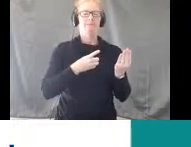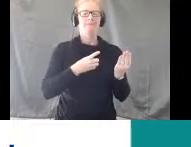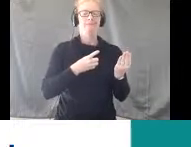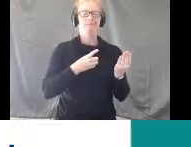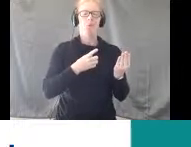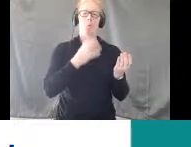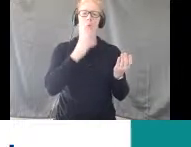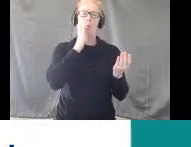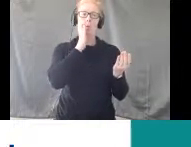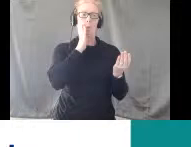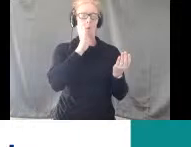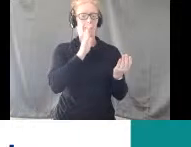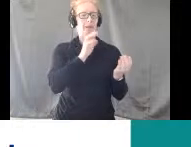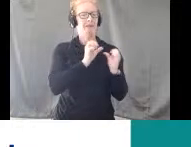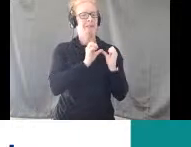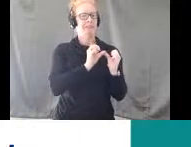at